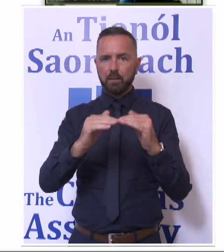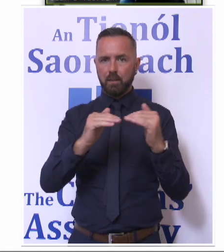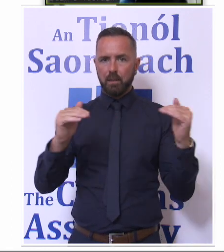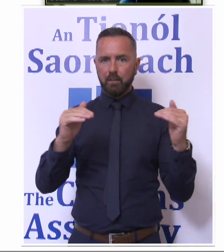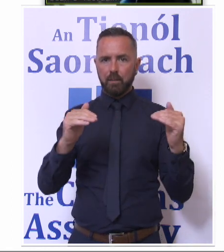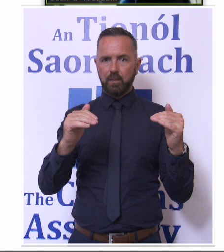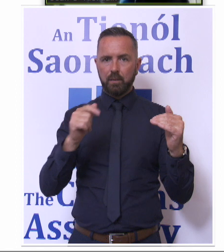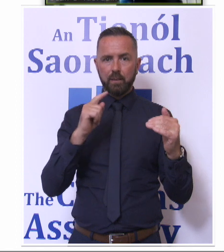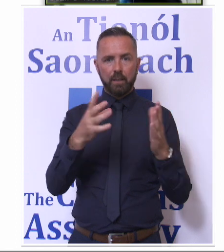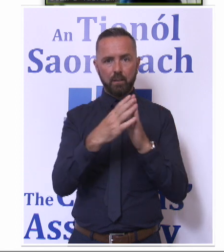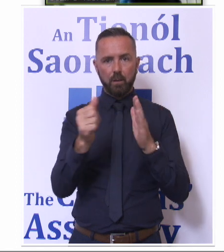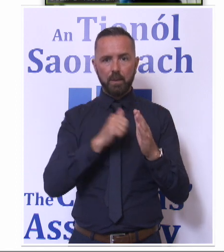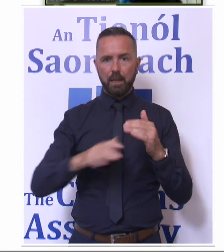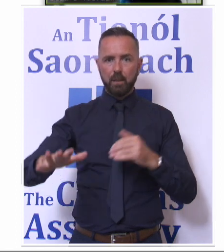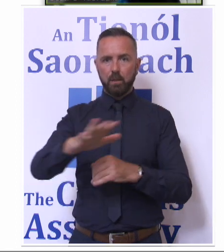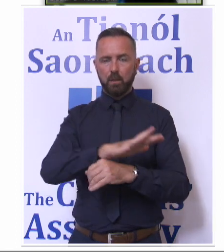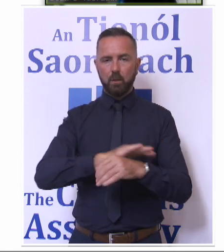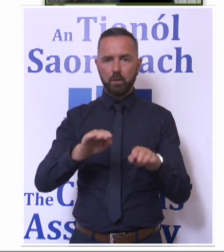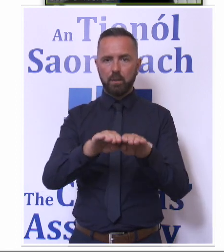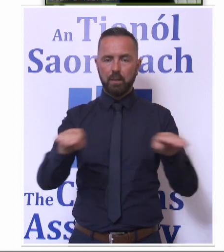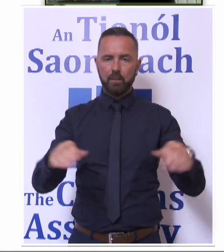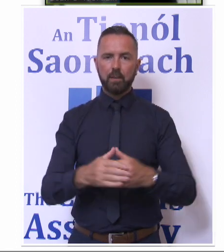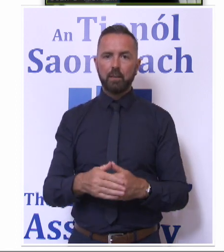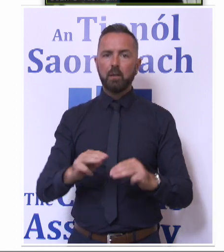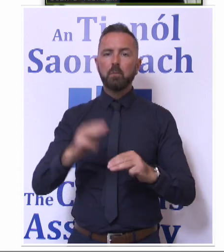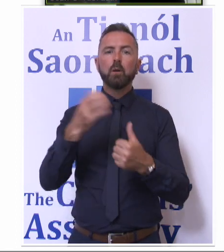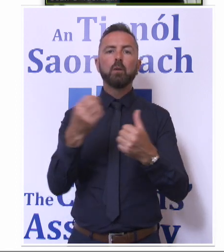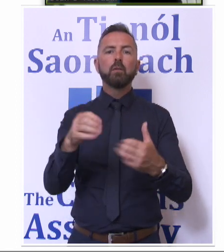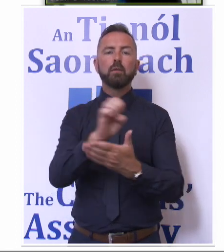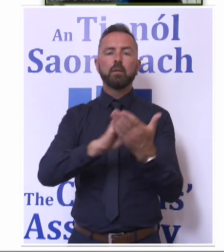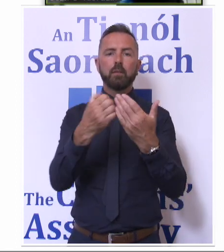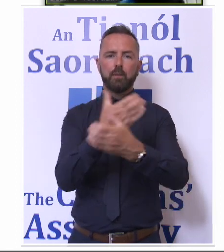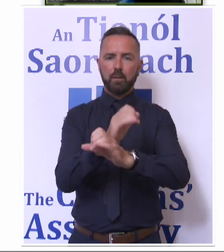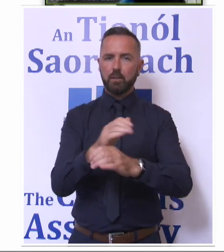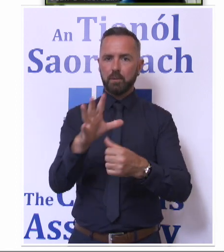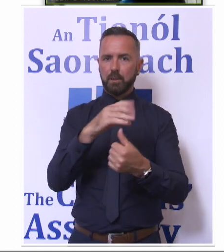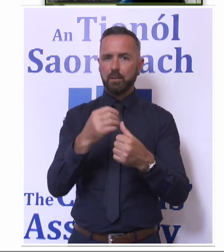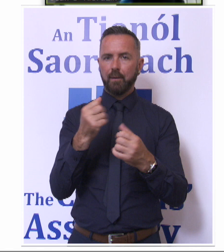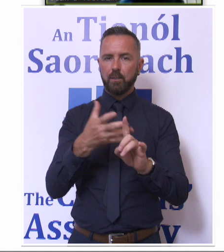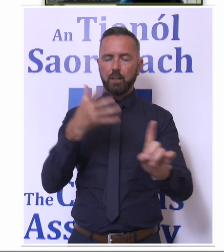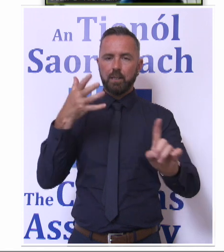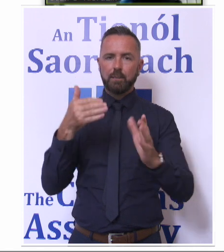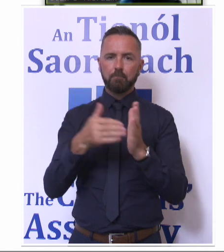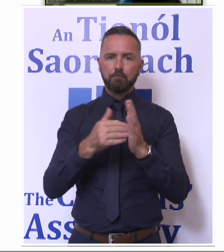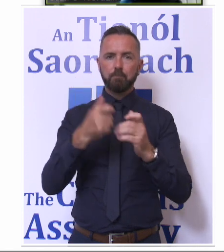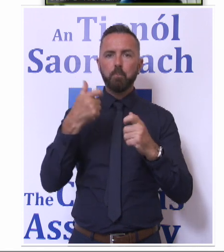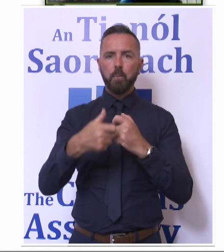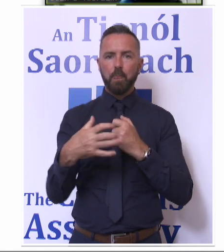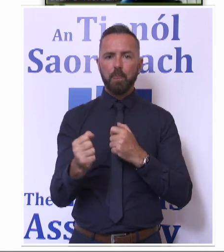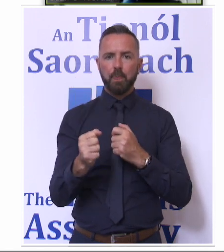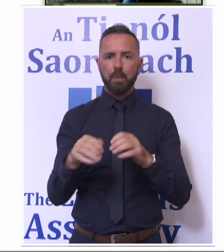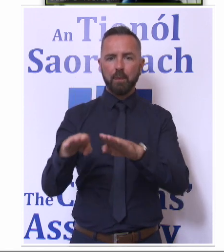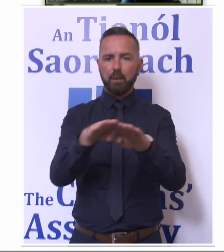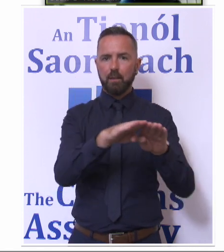being replicated at the local level. In most other European countries in particular, there is a recognition that having a